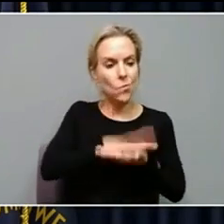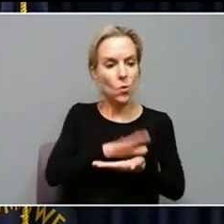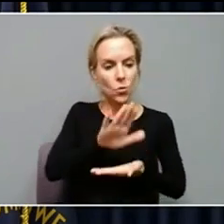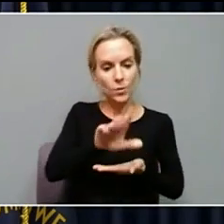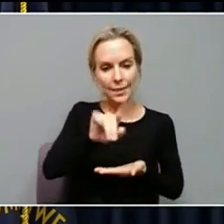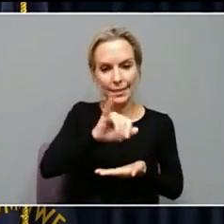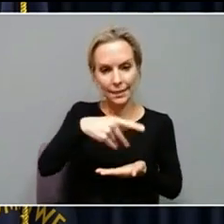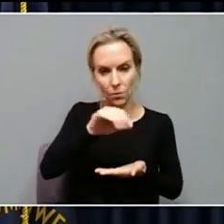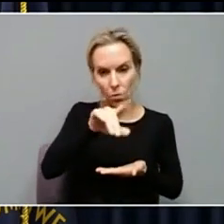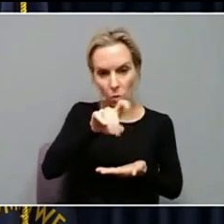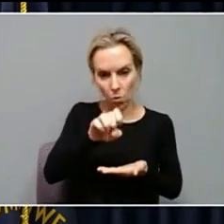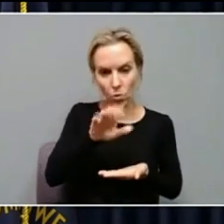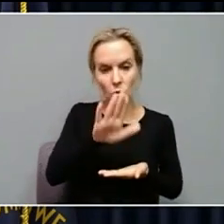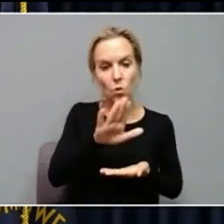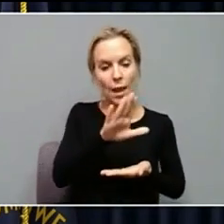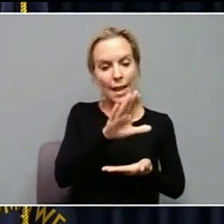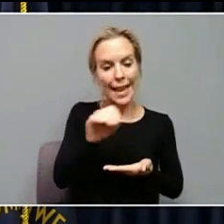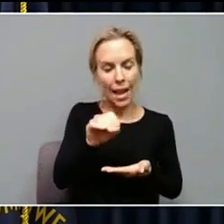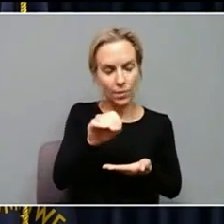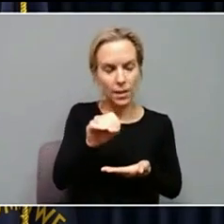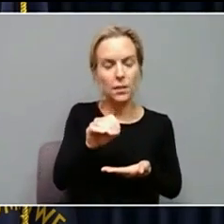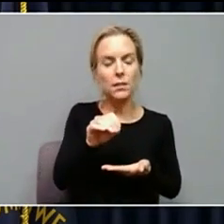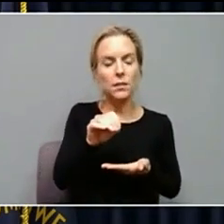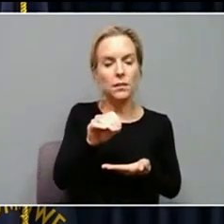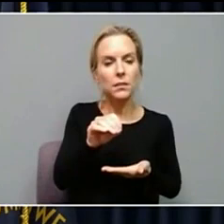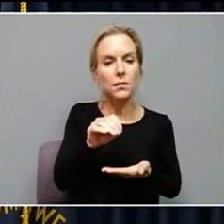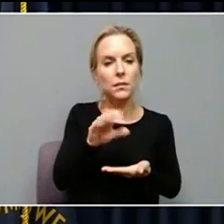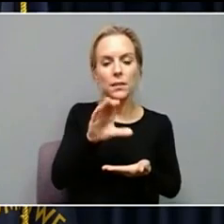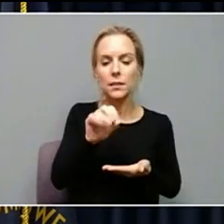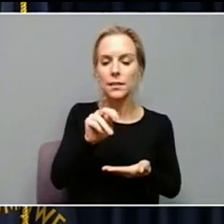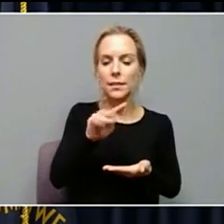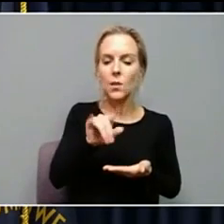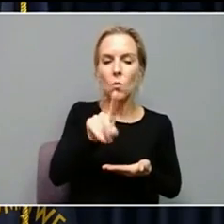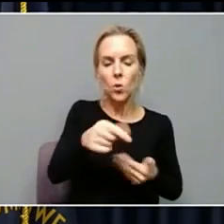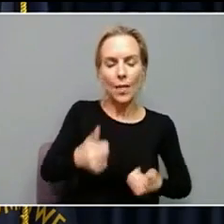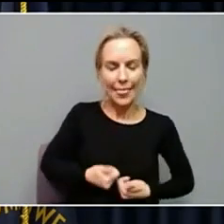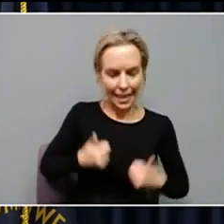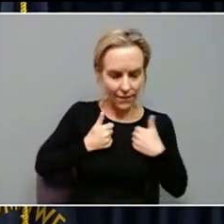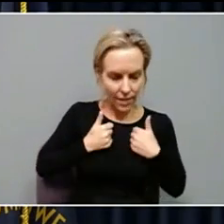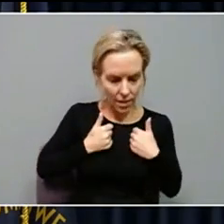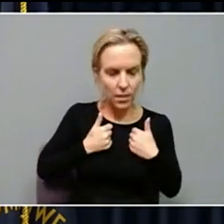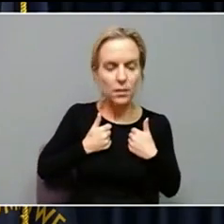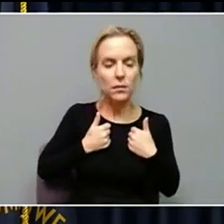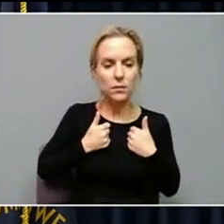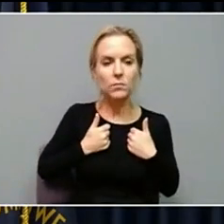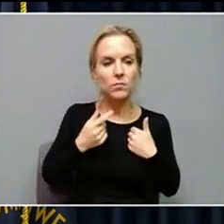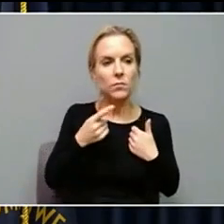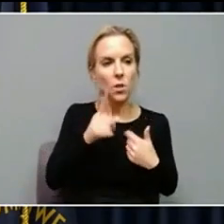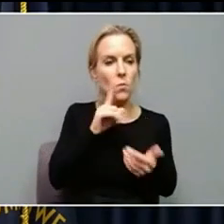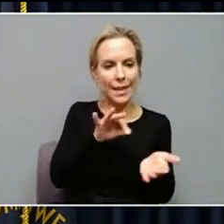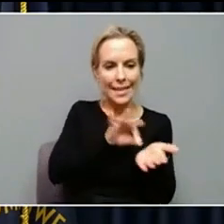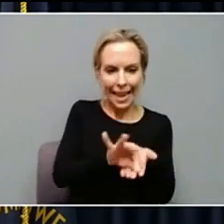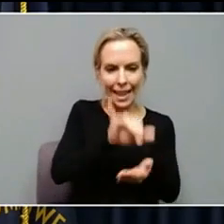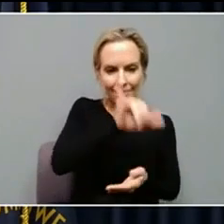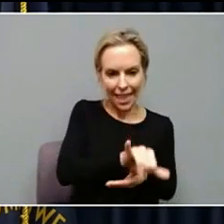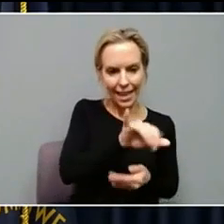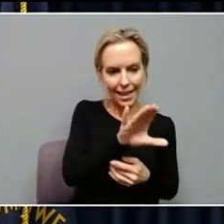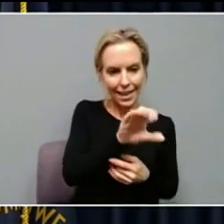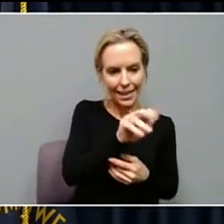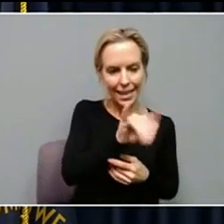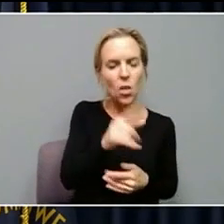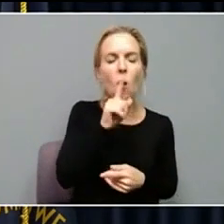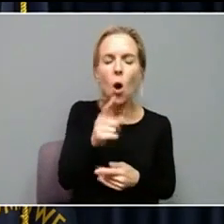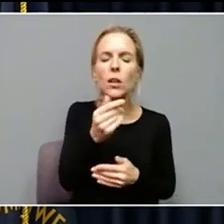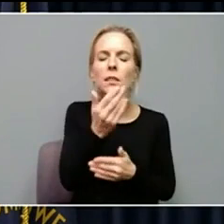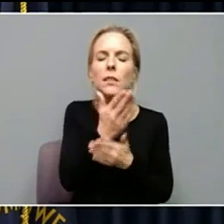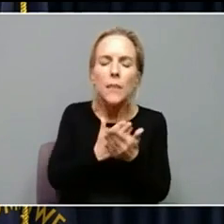and your county of not origin, where you live, then it gets counted in there. There are a couple of